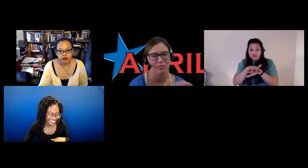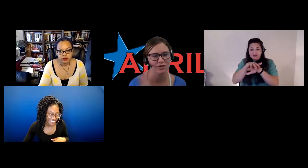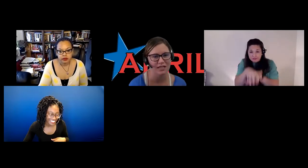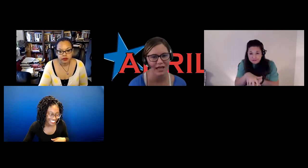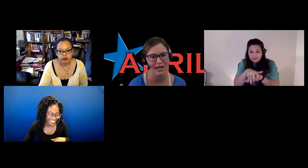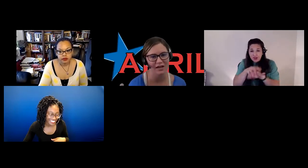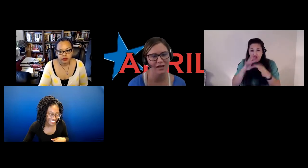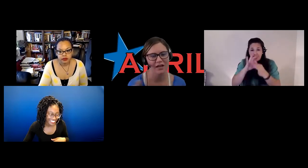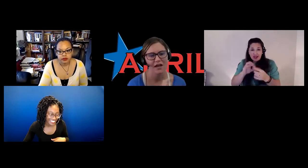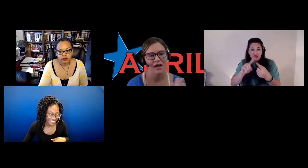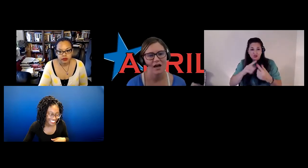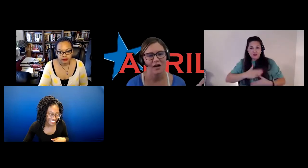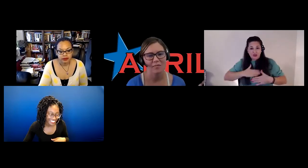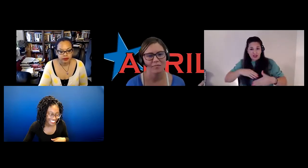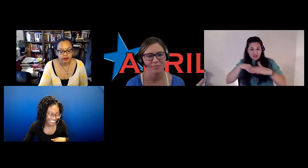you're going to build to that.